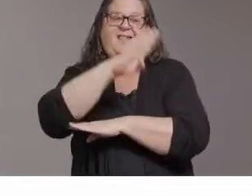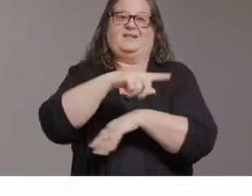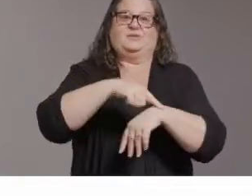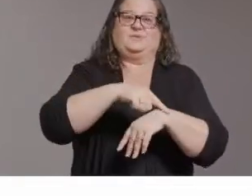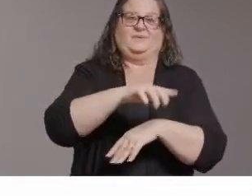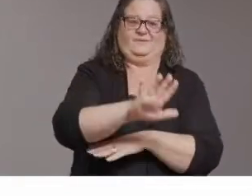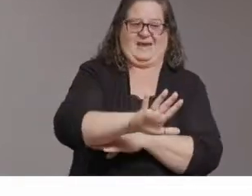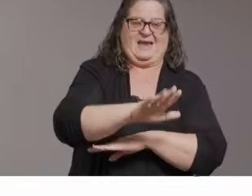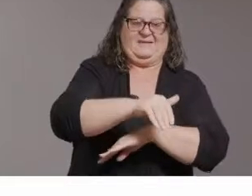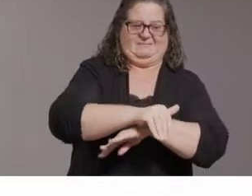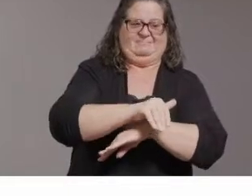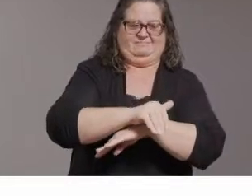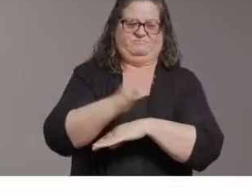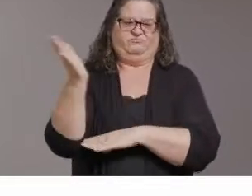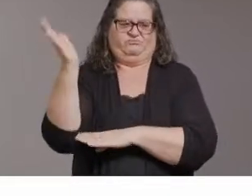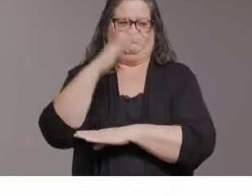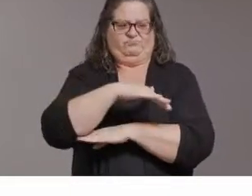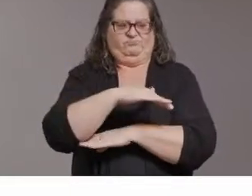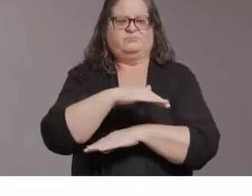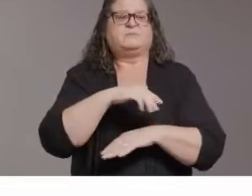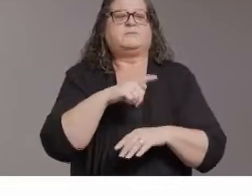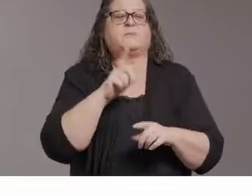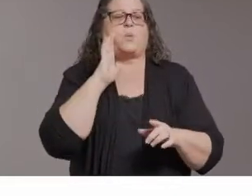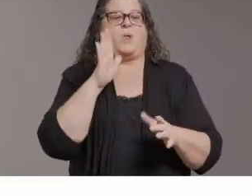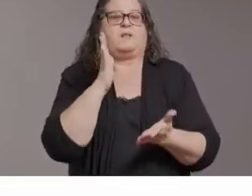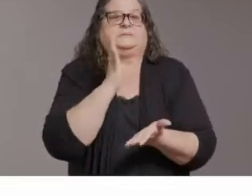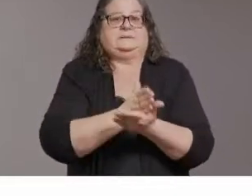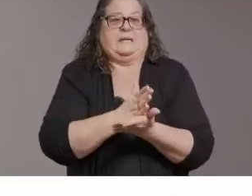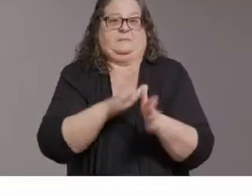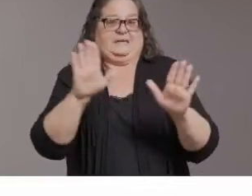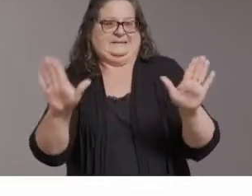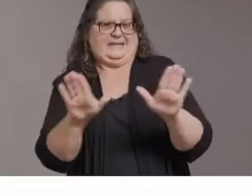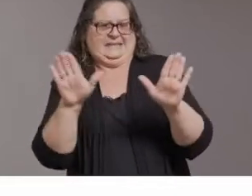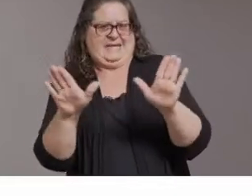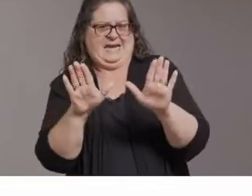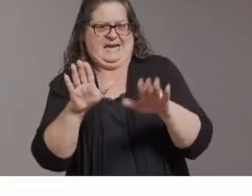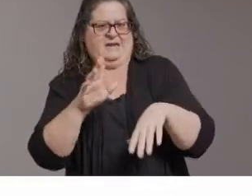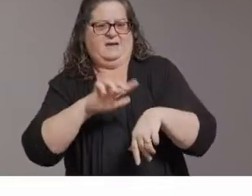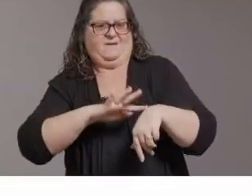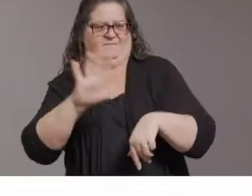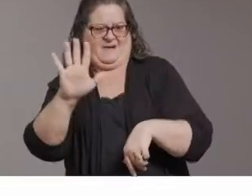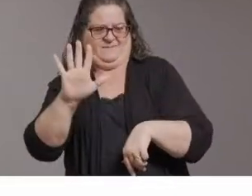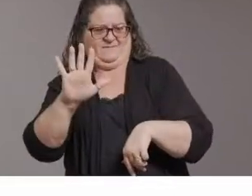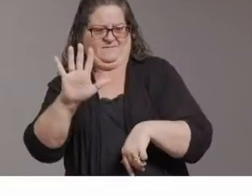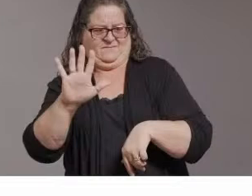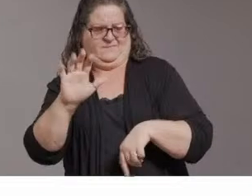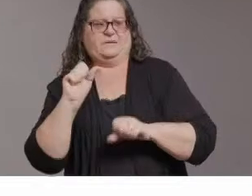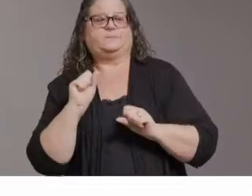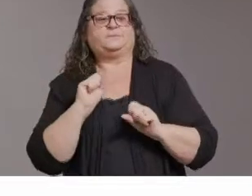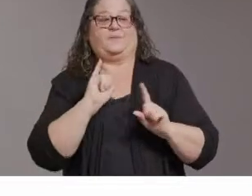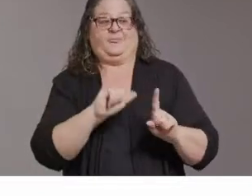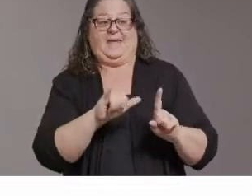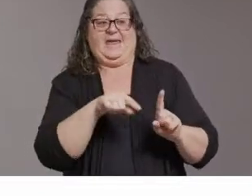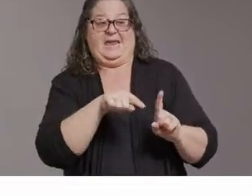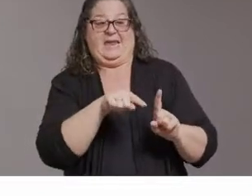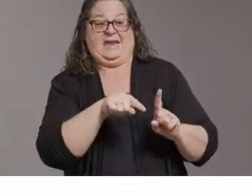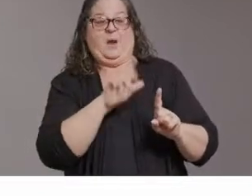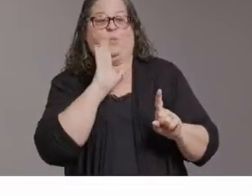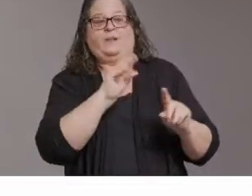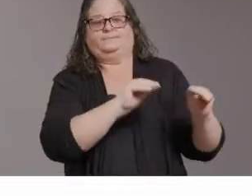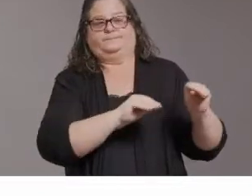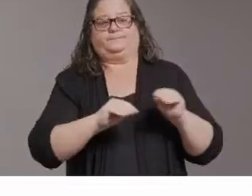11th at 5 p.m. when we wrap up that day. And the ASU pod will then reopen at